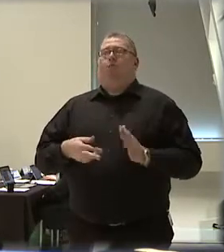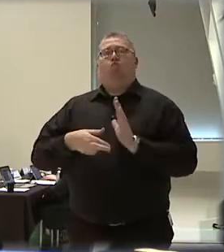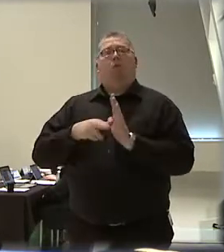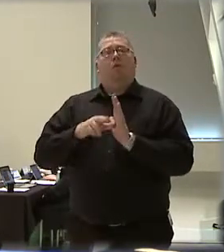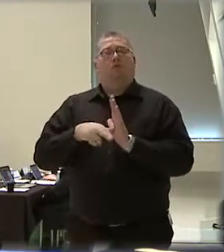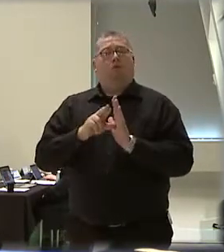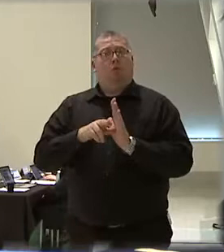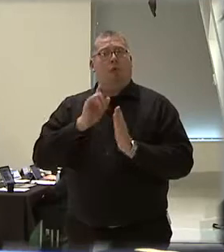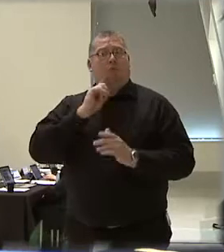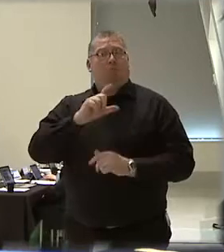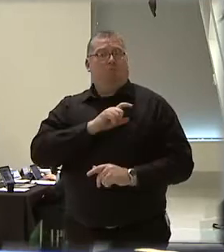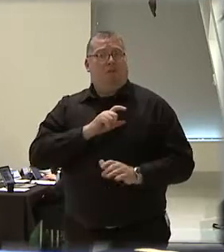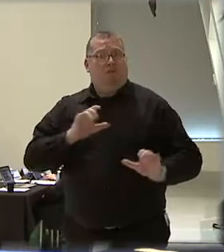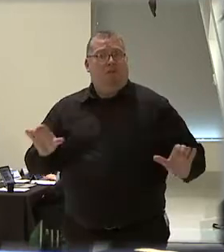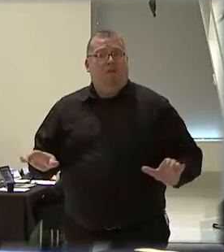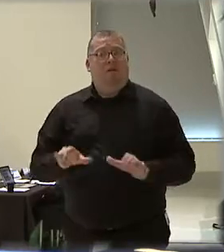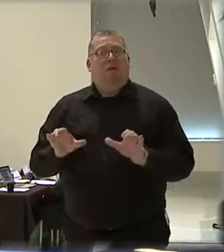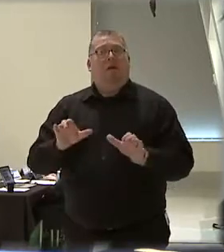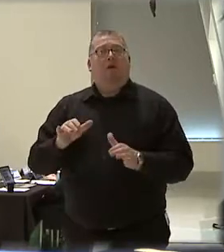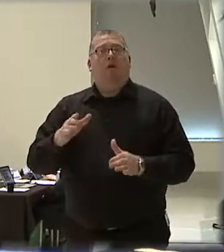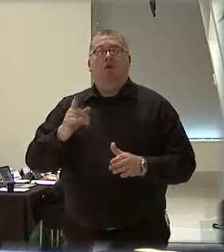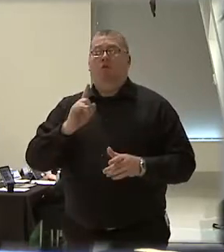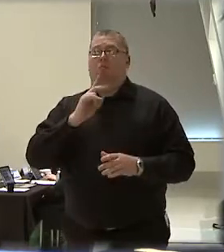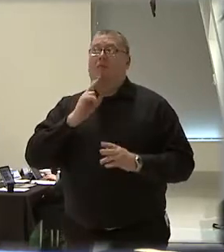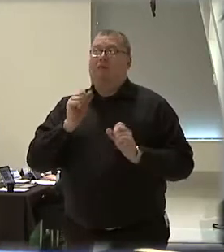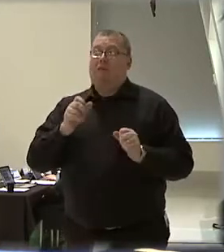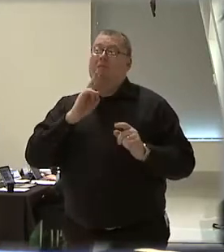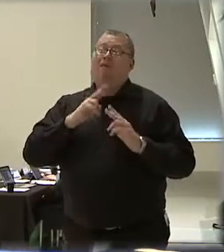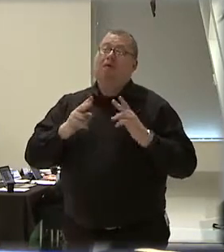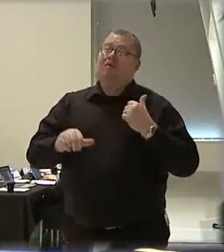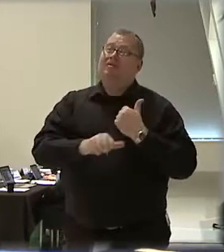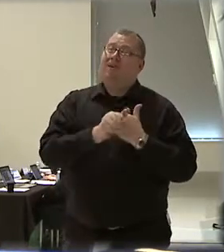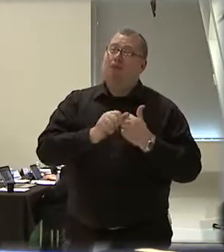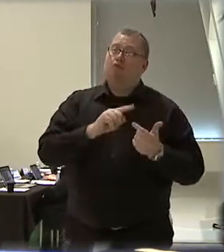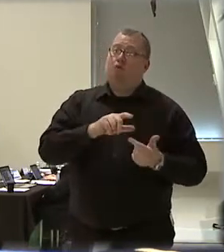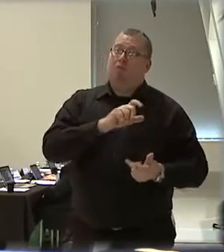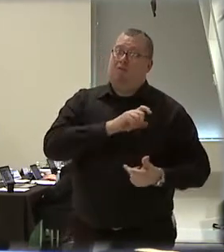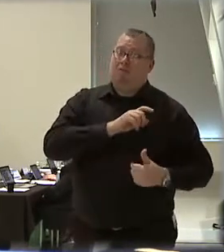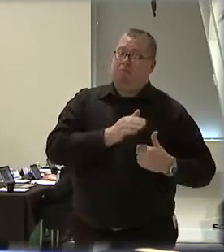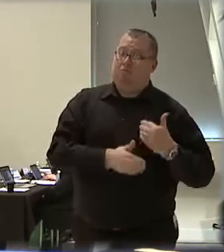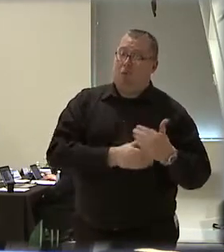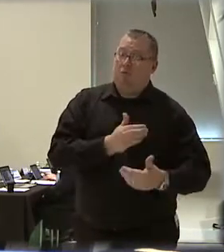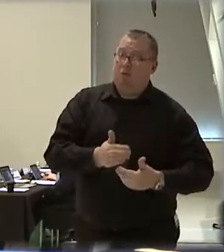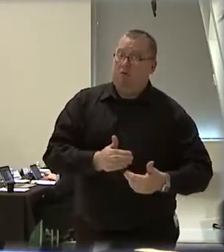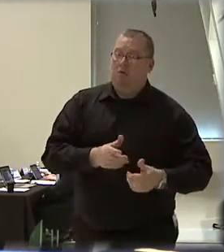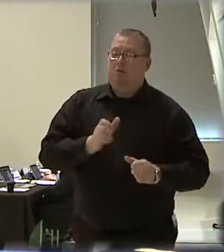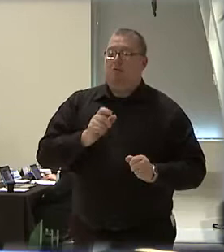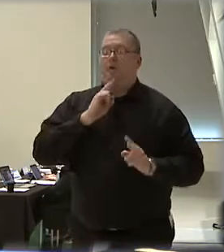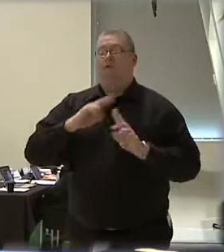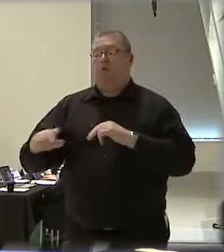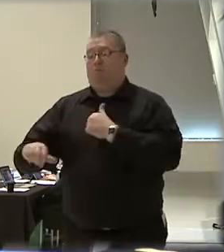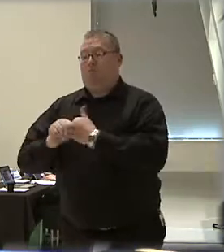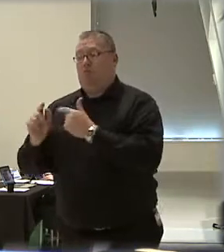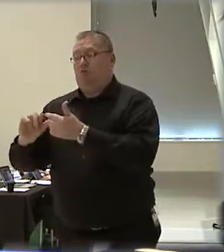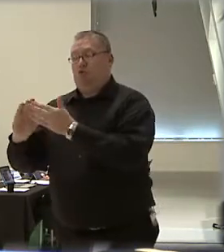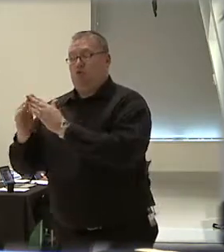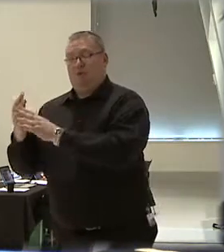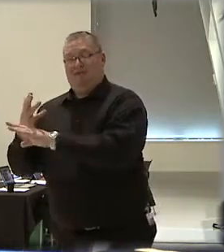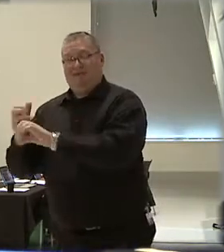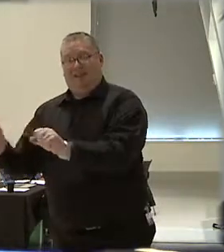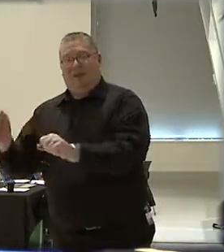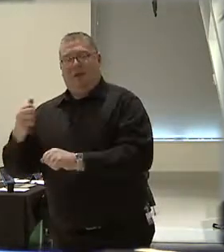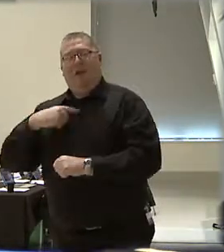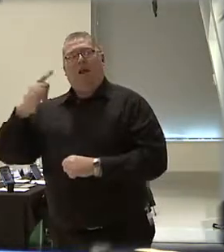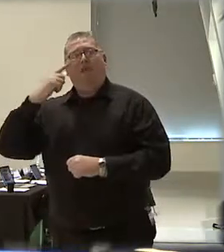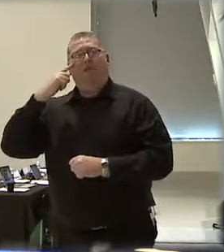review of police action would be very harmful to policing, be very harmful to community safety, because I think it